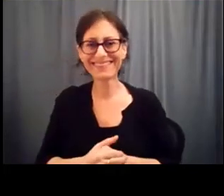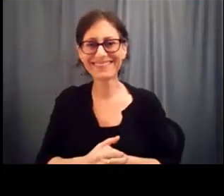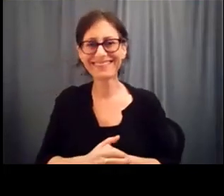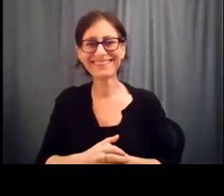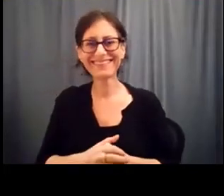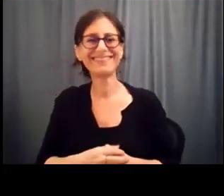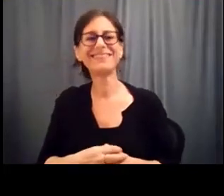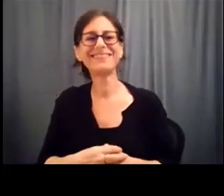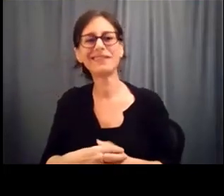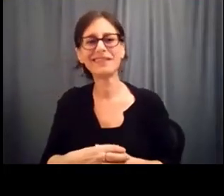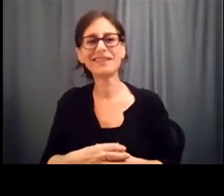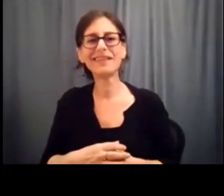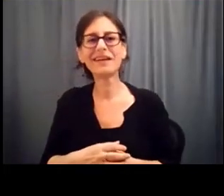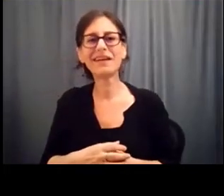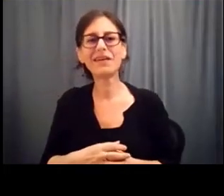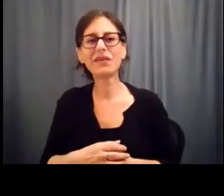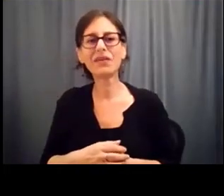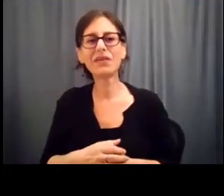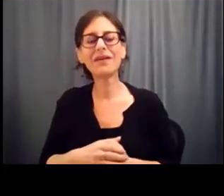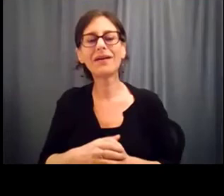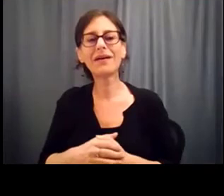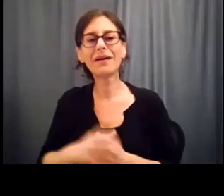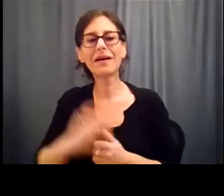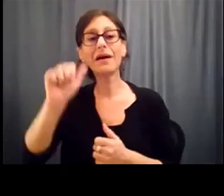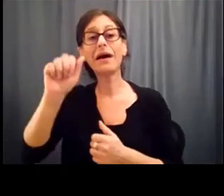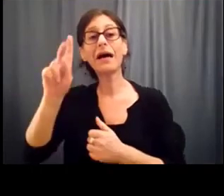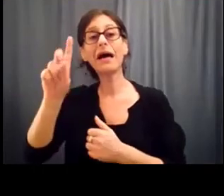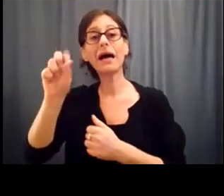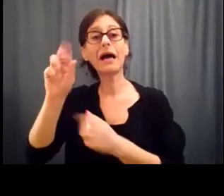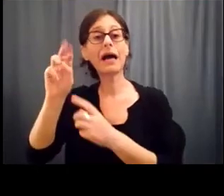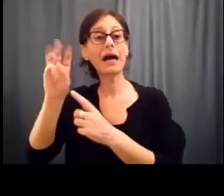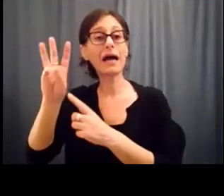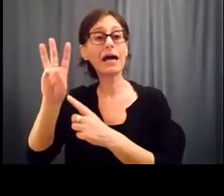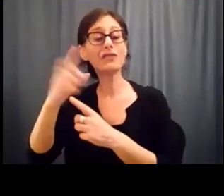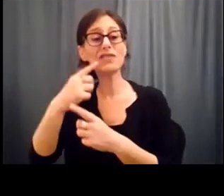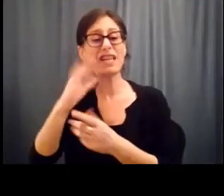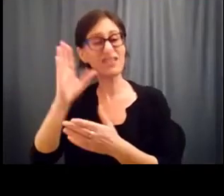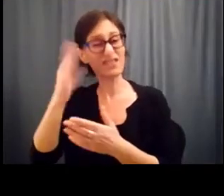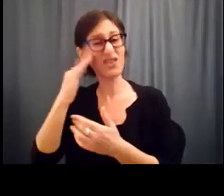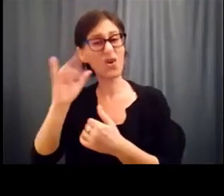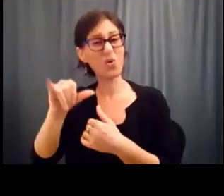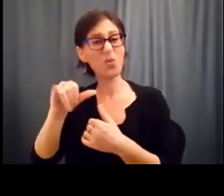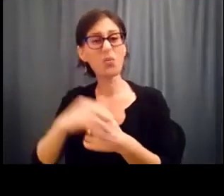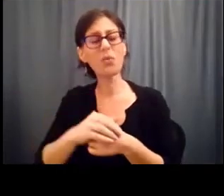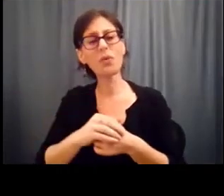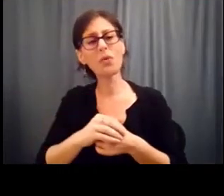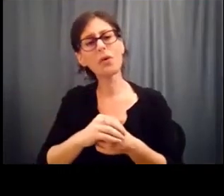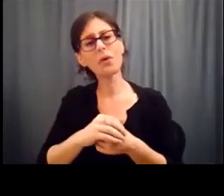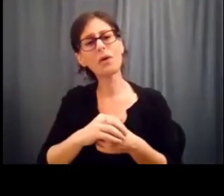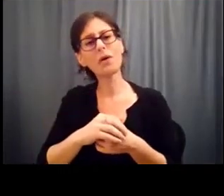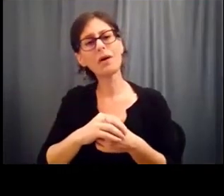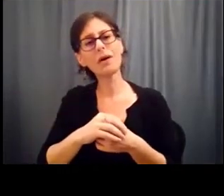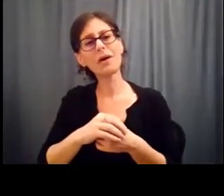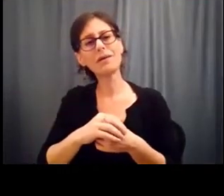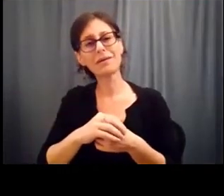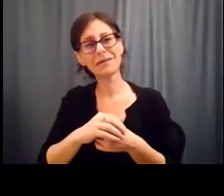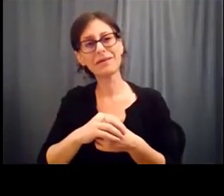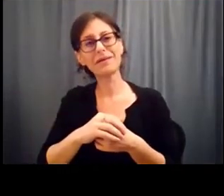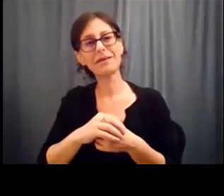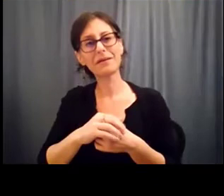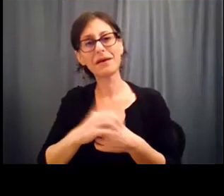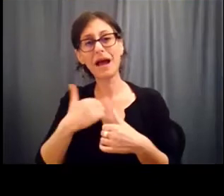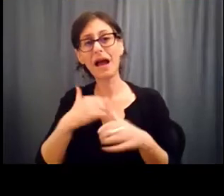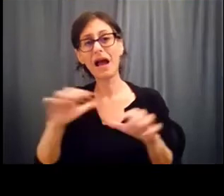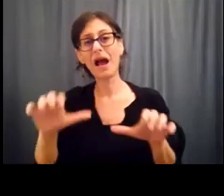Yeah. No, like, well, you know, I'm a producer, but I do a lot